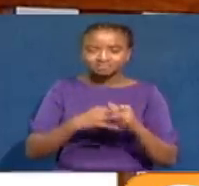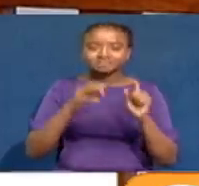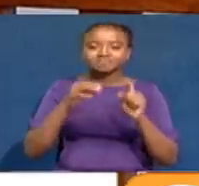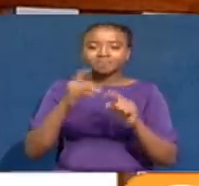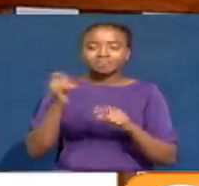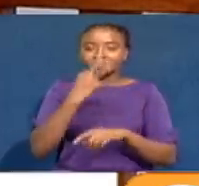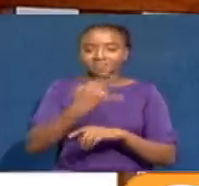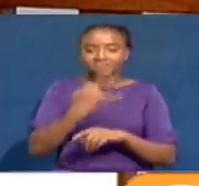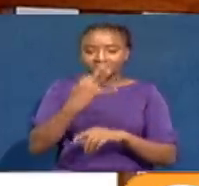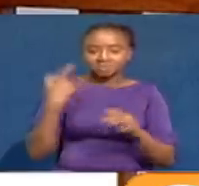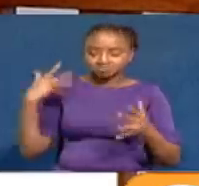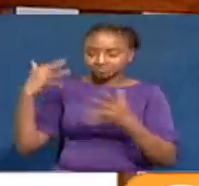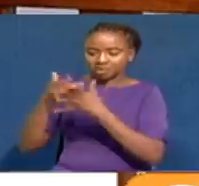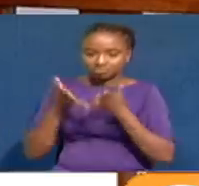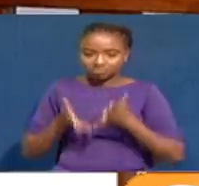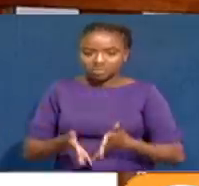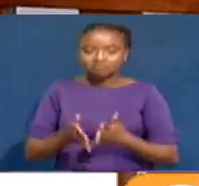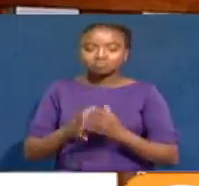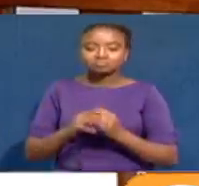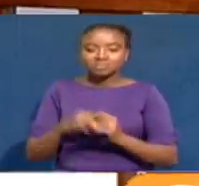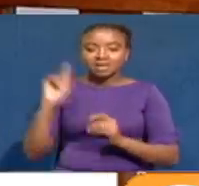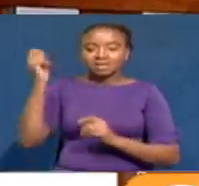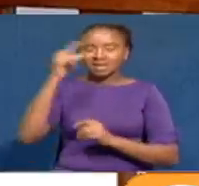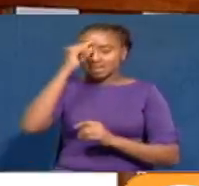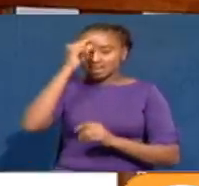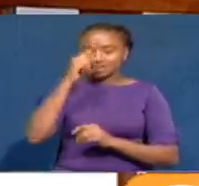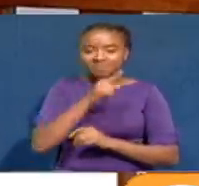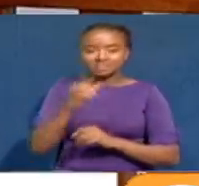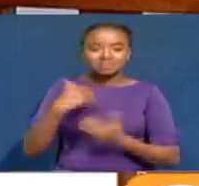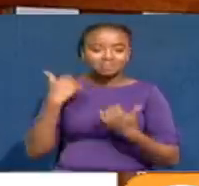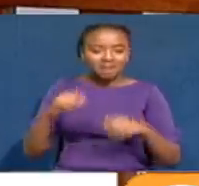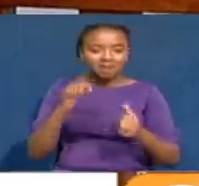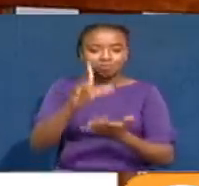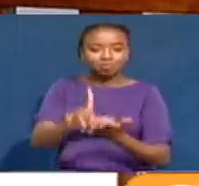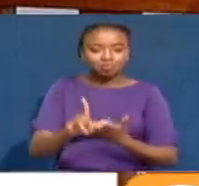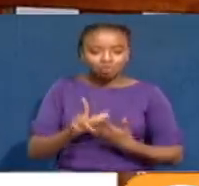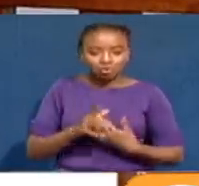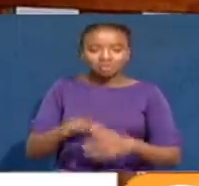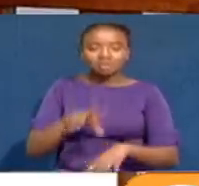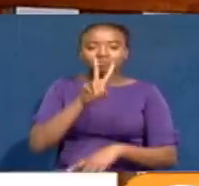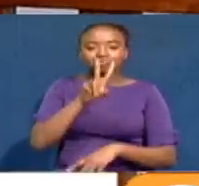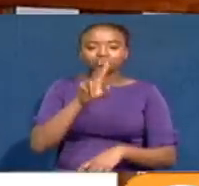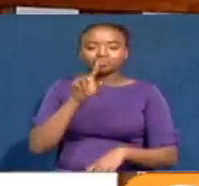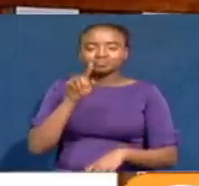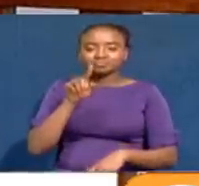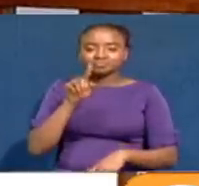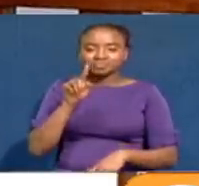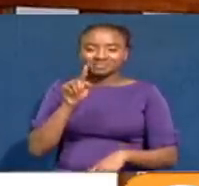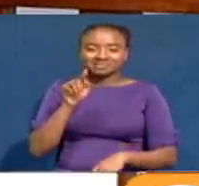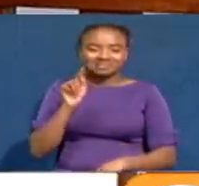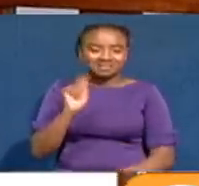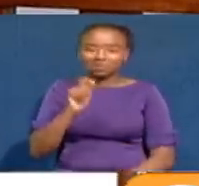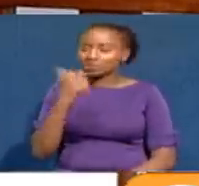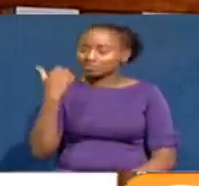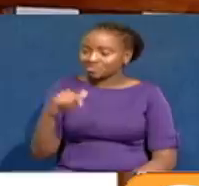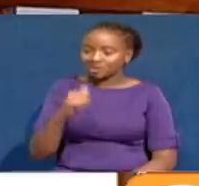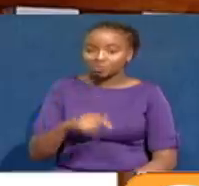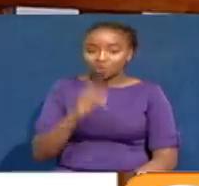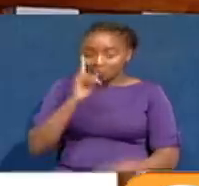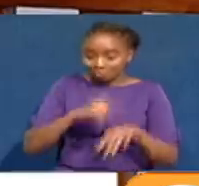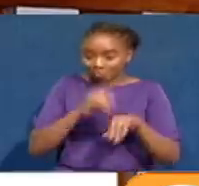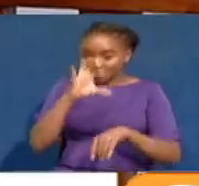2018, March 9, and to date, Kenyan government has not borrowed money worth 2 trillion. It has not reached there. When it